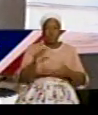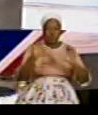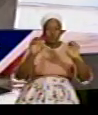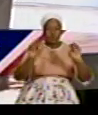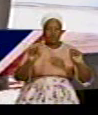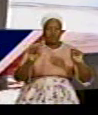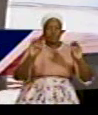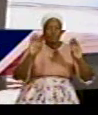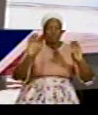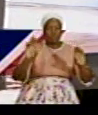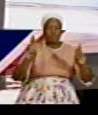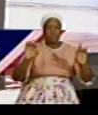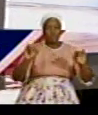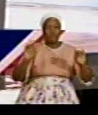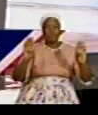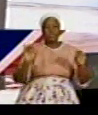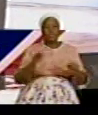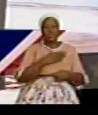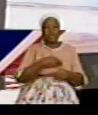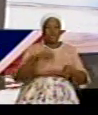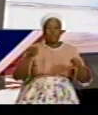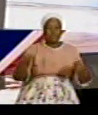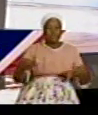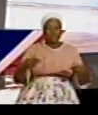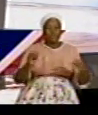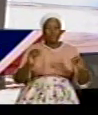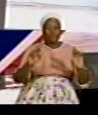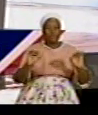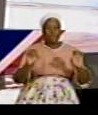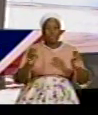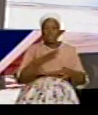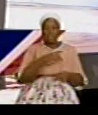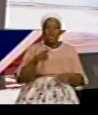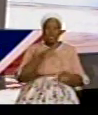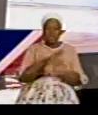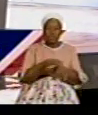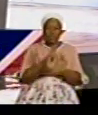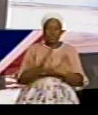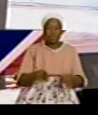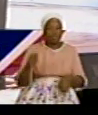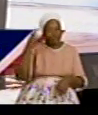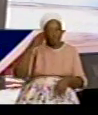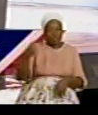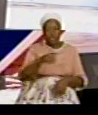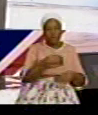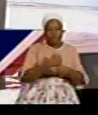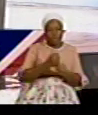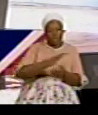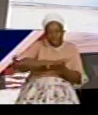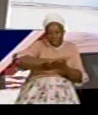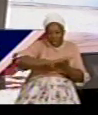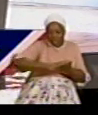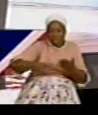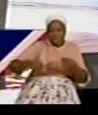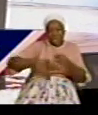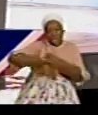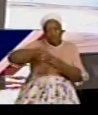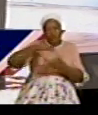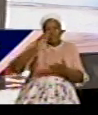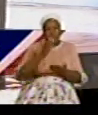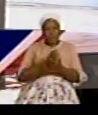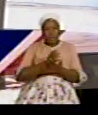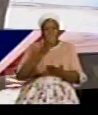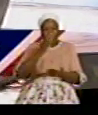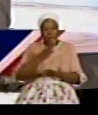hypocrites? For ye make clean the outside of the cup and of